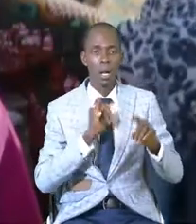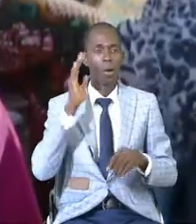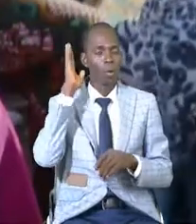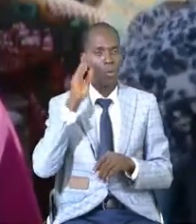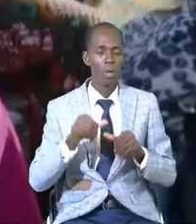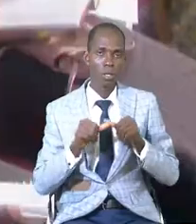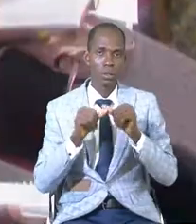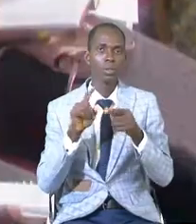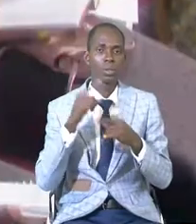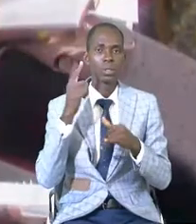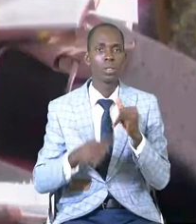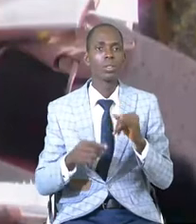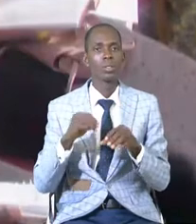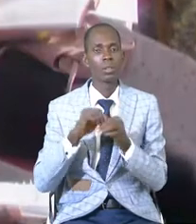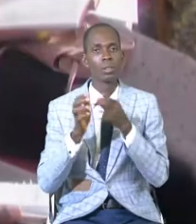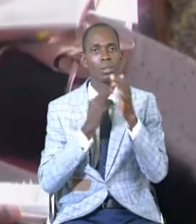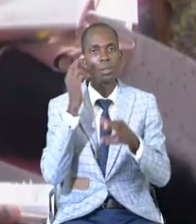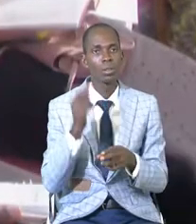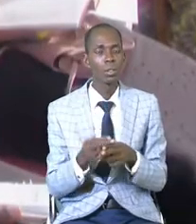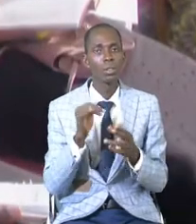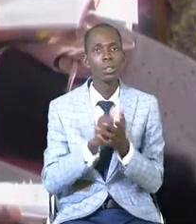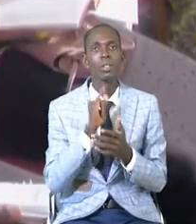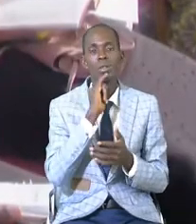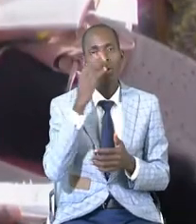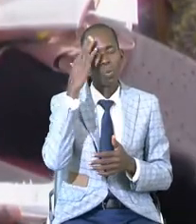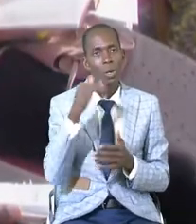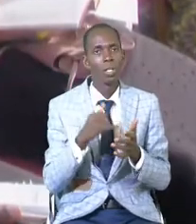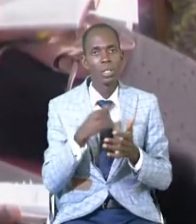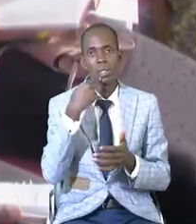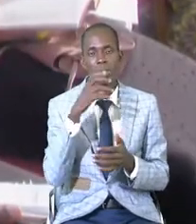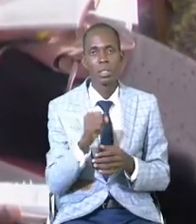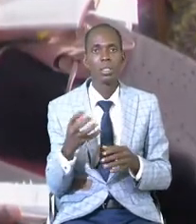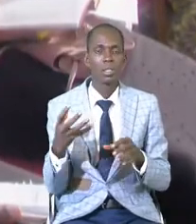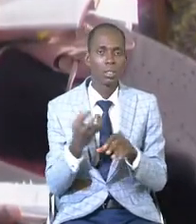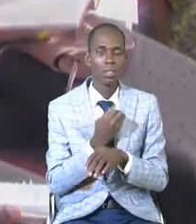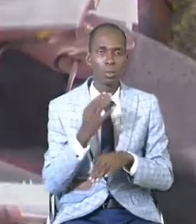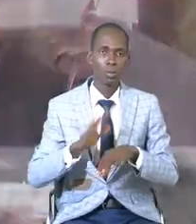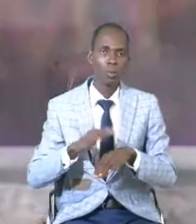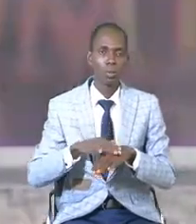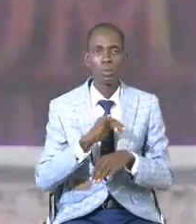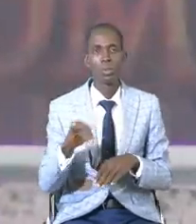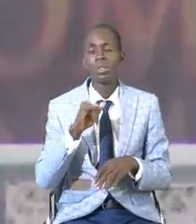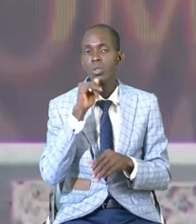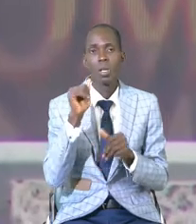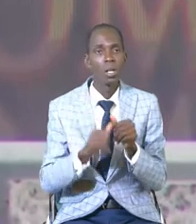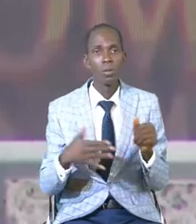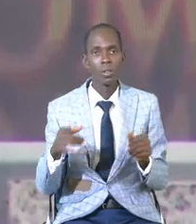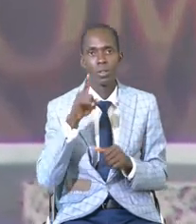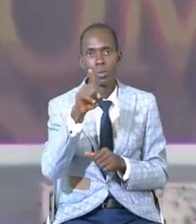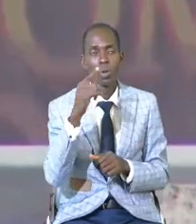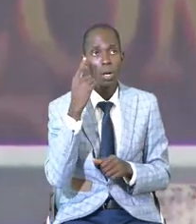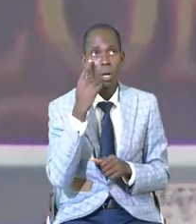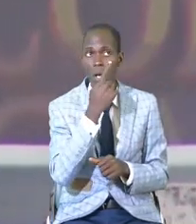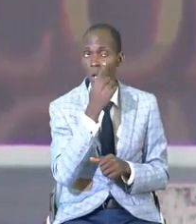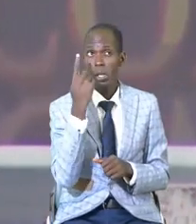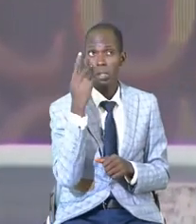in Jesus' name. That's why it says, take heed. It's not everything your eyes sees that you